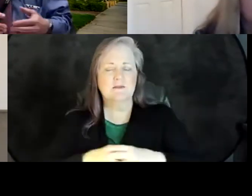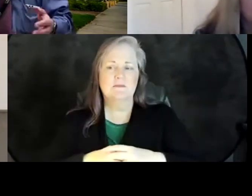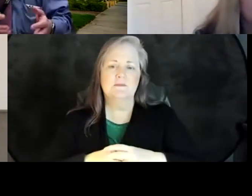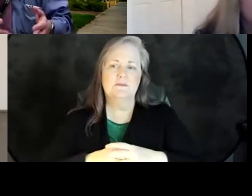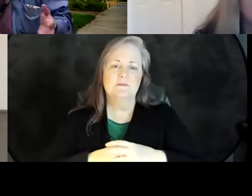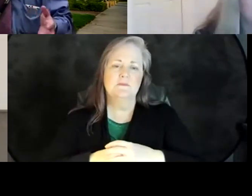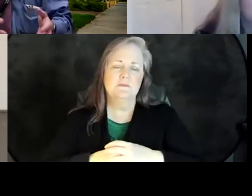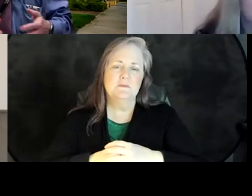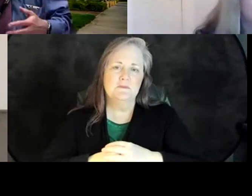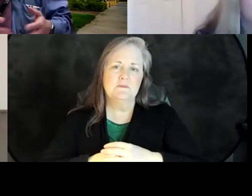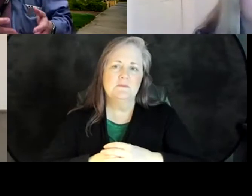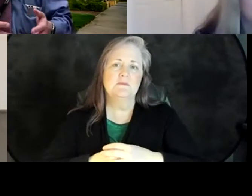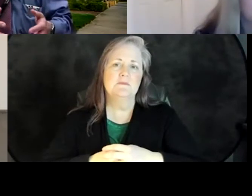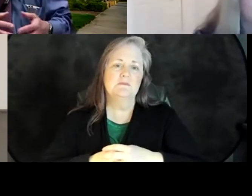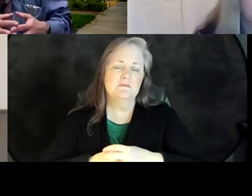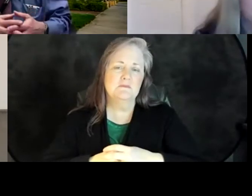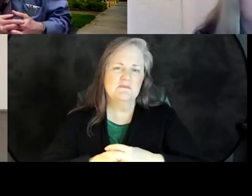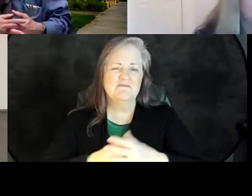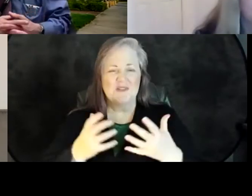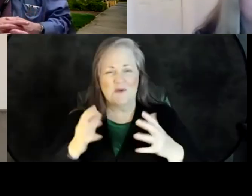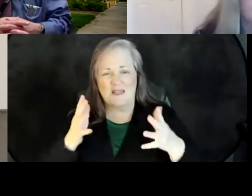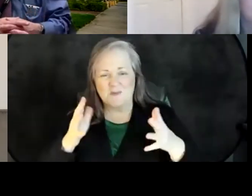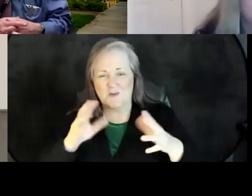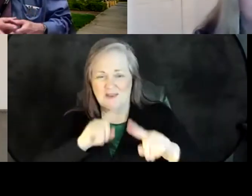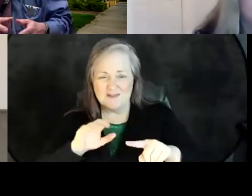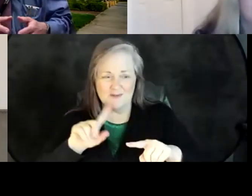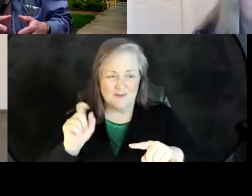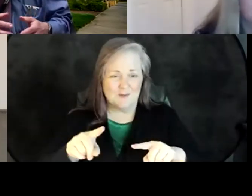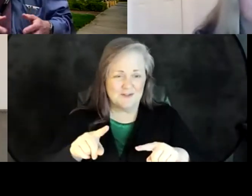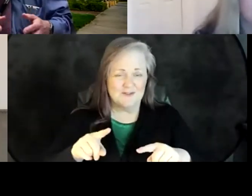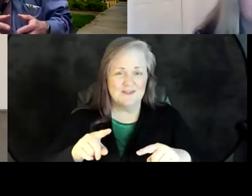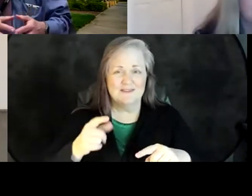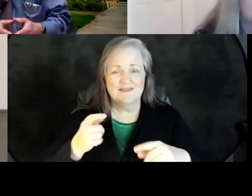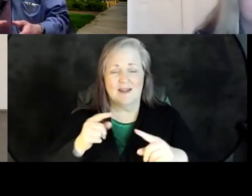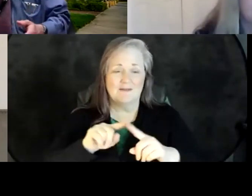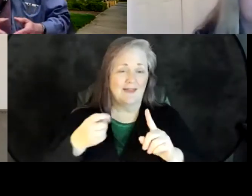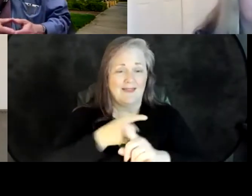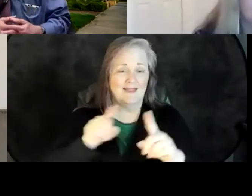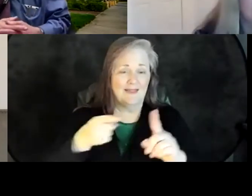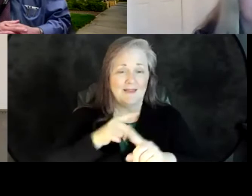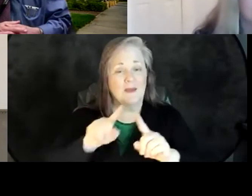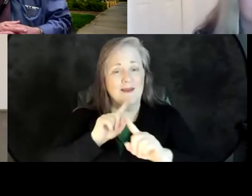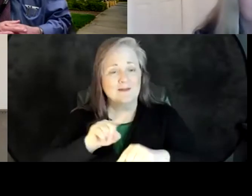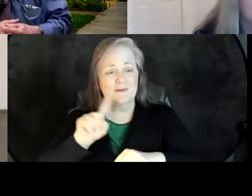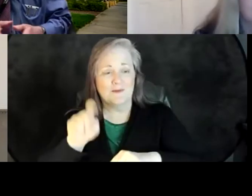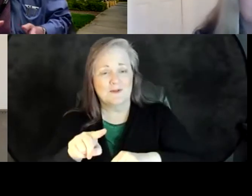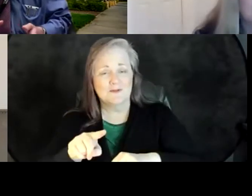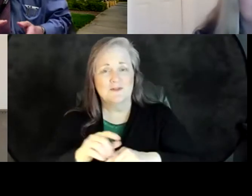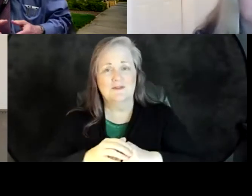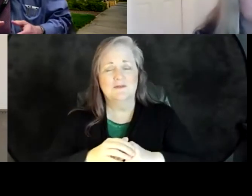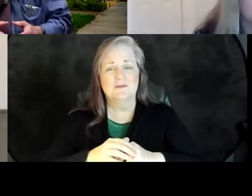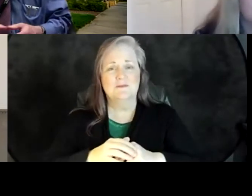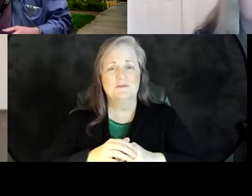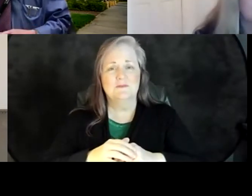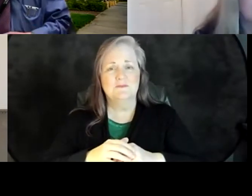that if that sort of answers the question in a bit of a roundabout way, I think it does